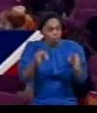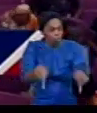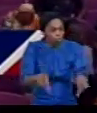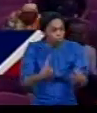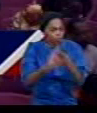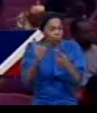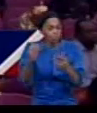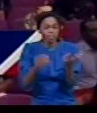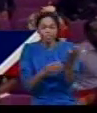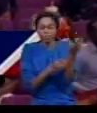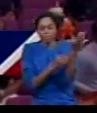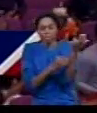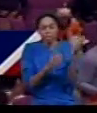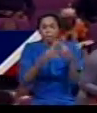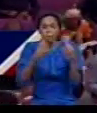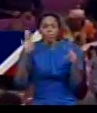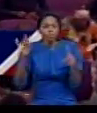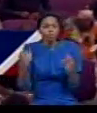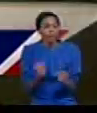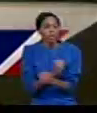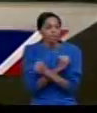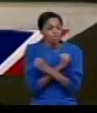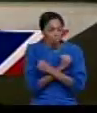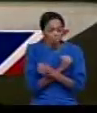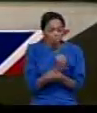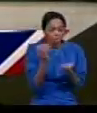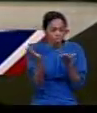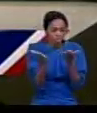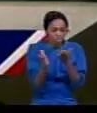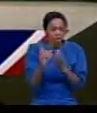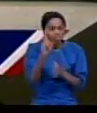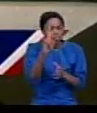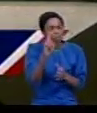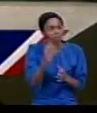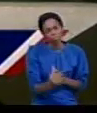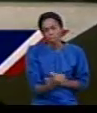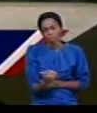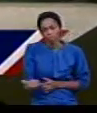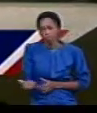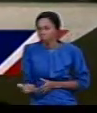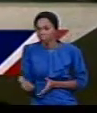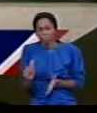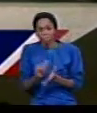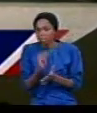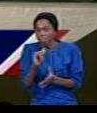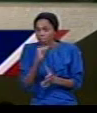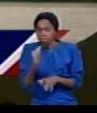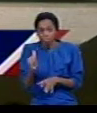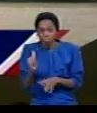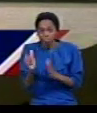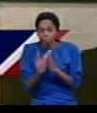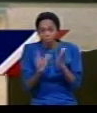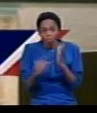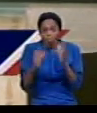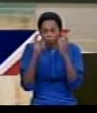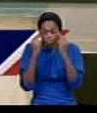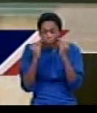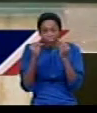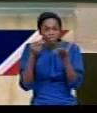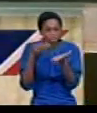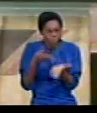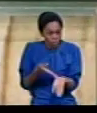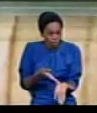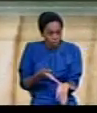by love serve one another. That's not the law. Moses, this one is